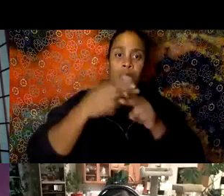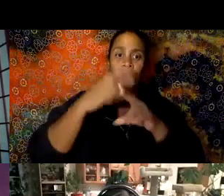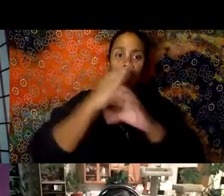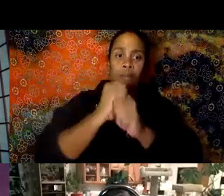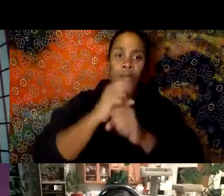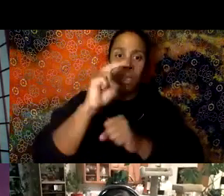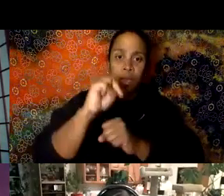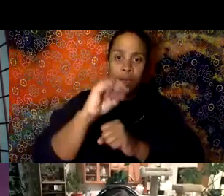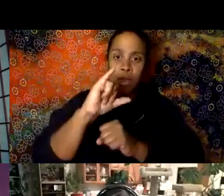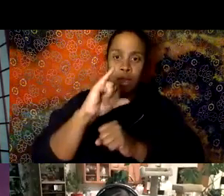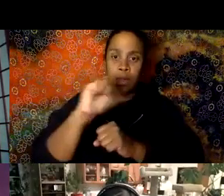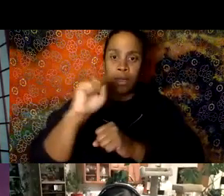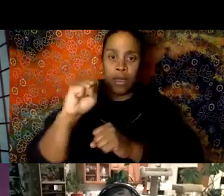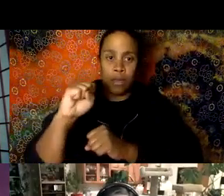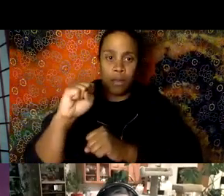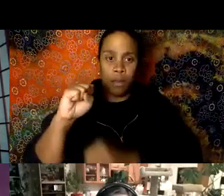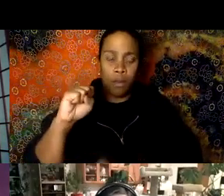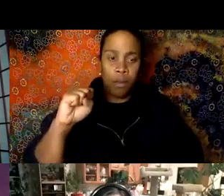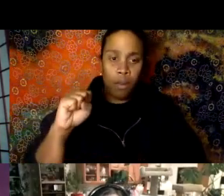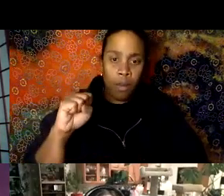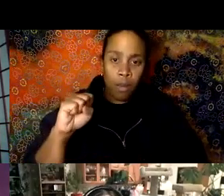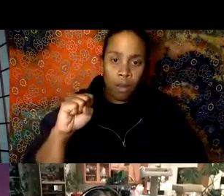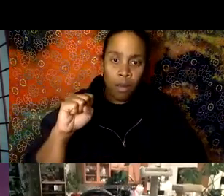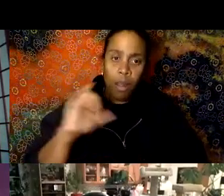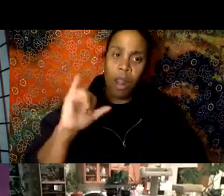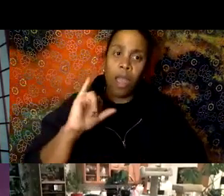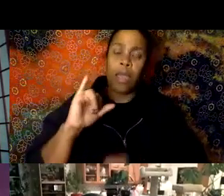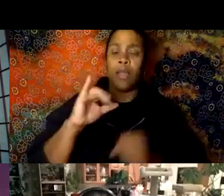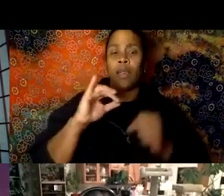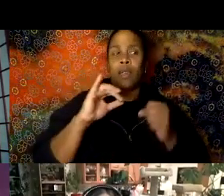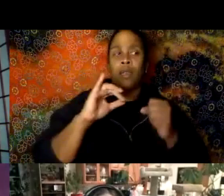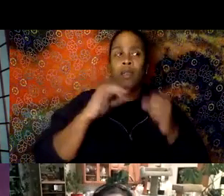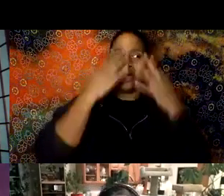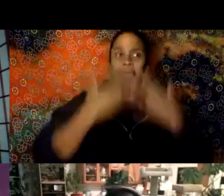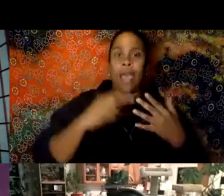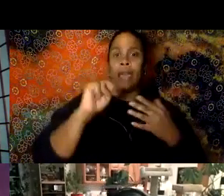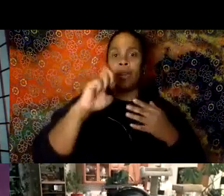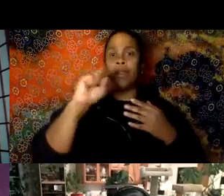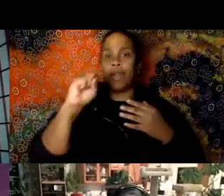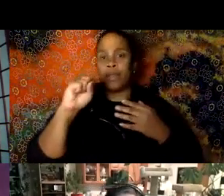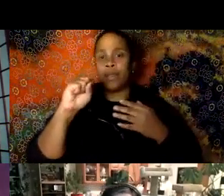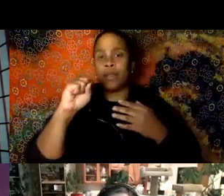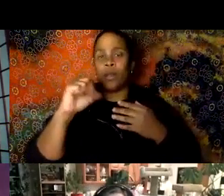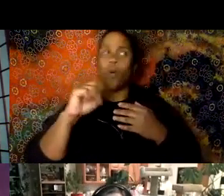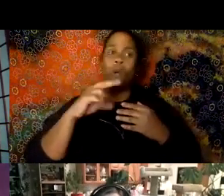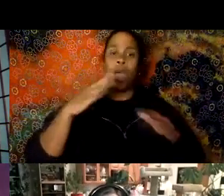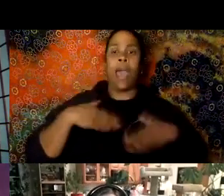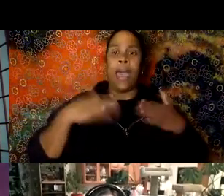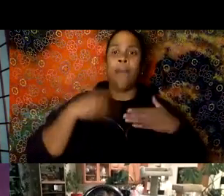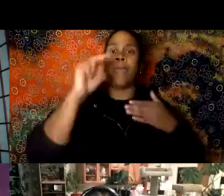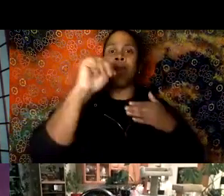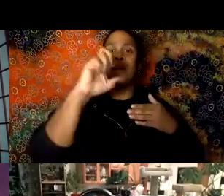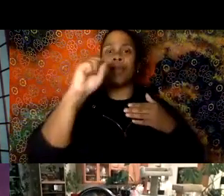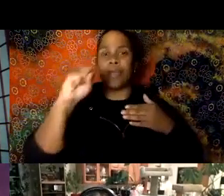often people joke about like sadness. Oh, you're being a sadness today, or it's a happiness day. So all this and like